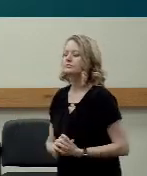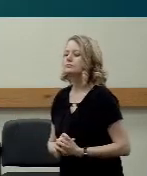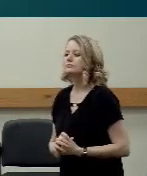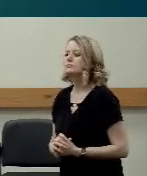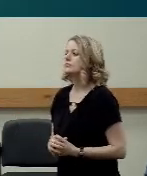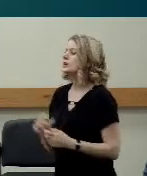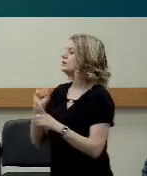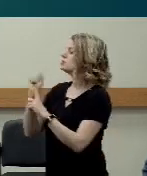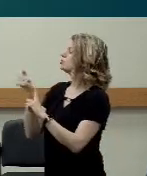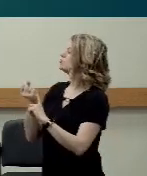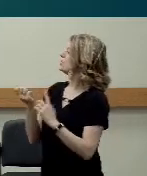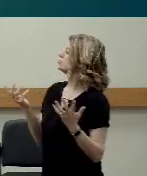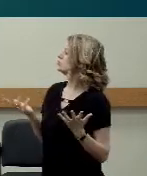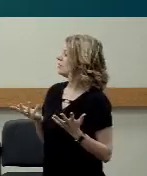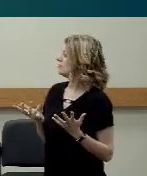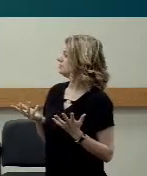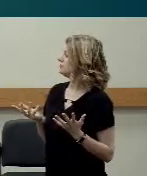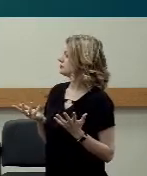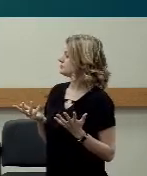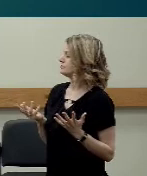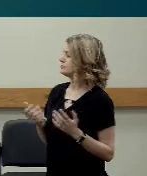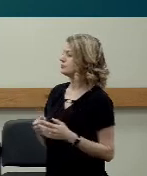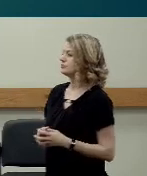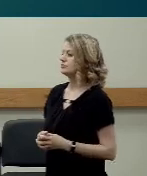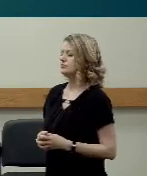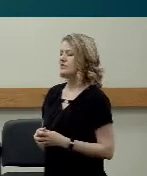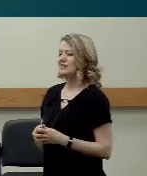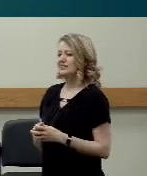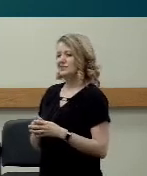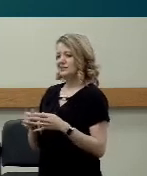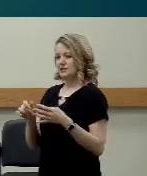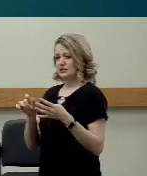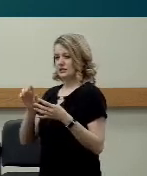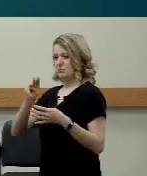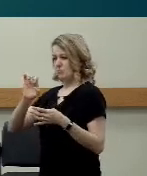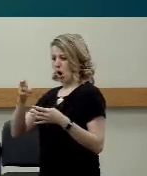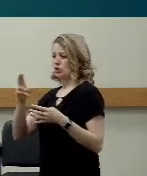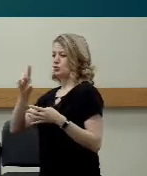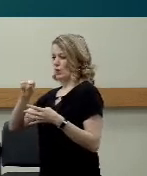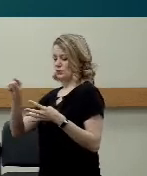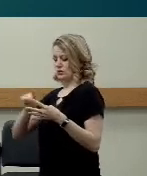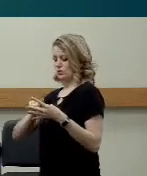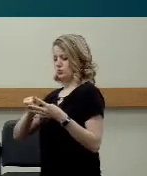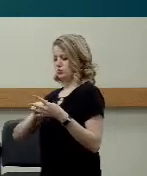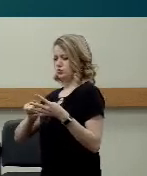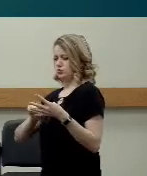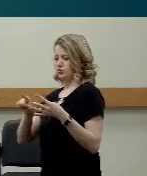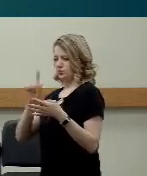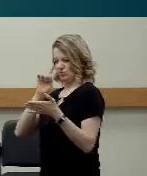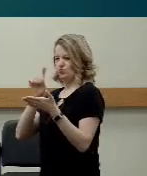The situation here in Rapid City, early March 2020, we began to see